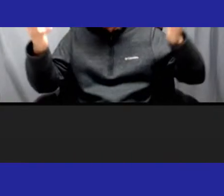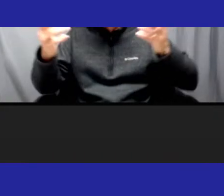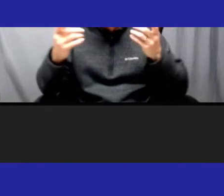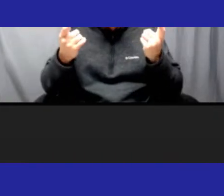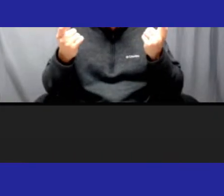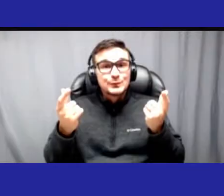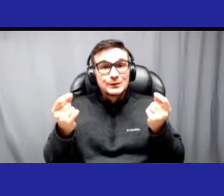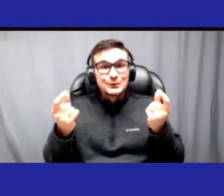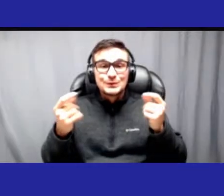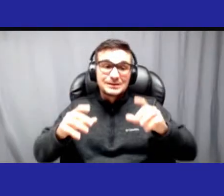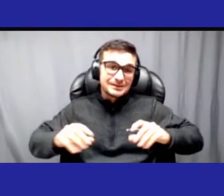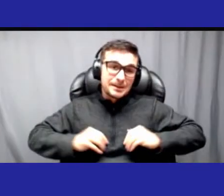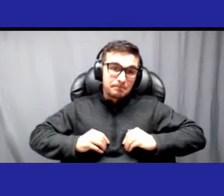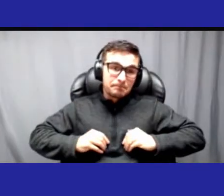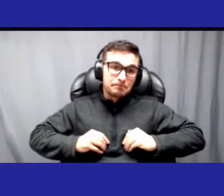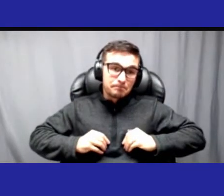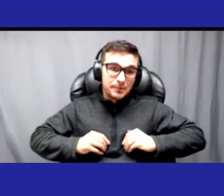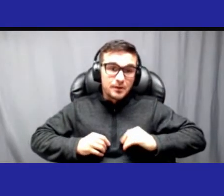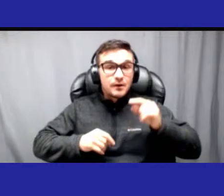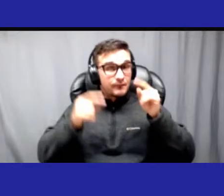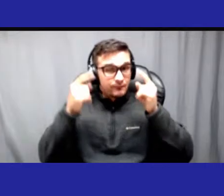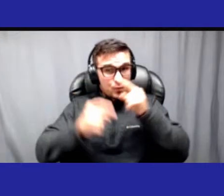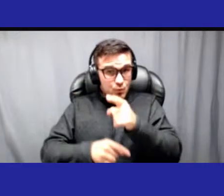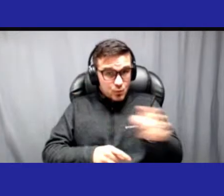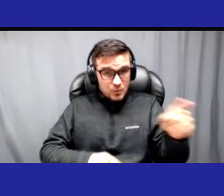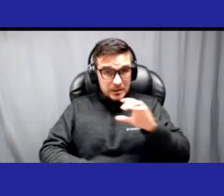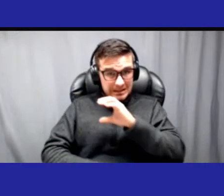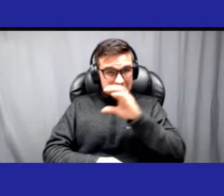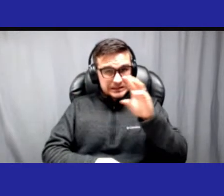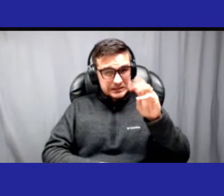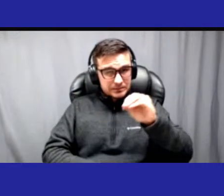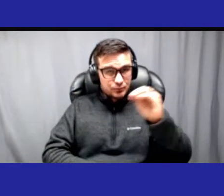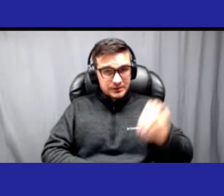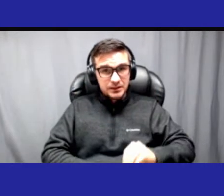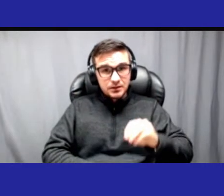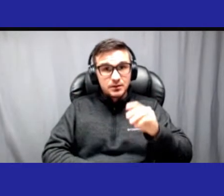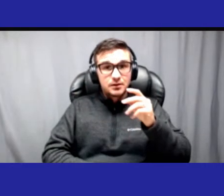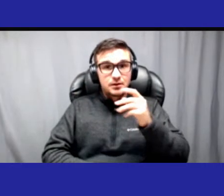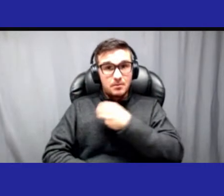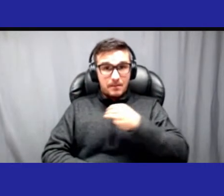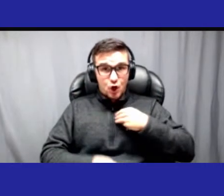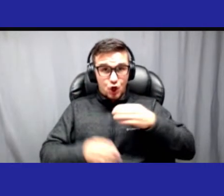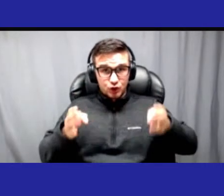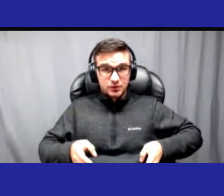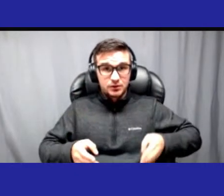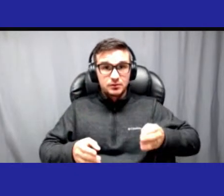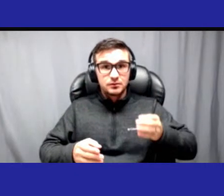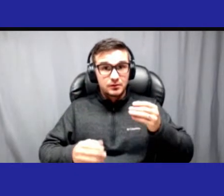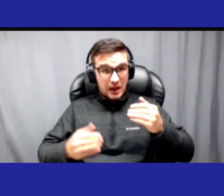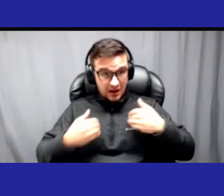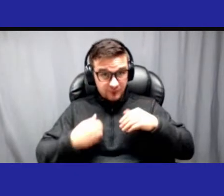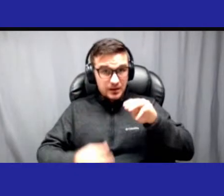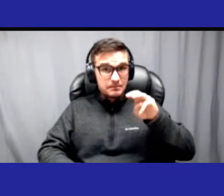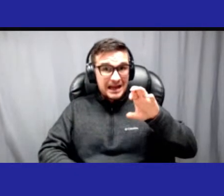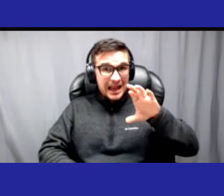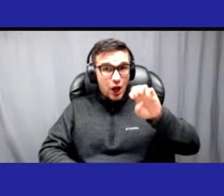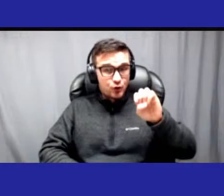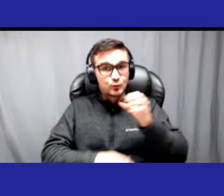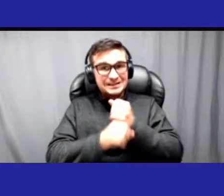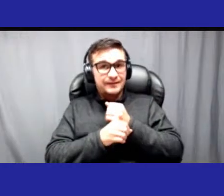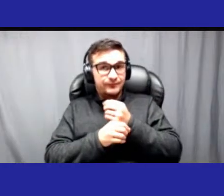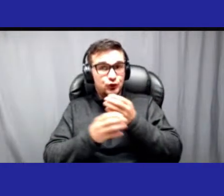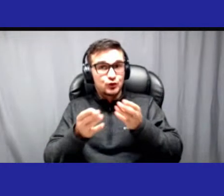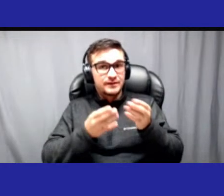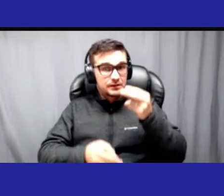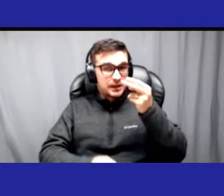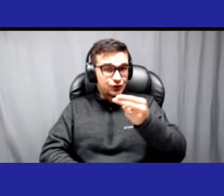Just for the committee, about 60% of Metro Plus members who have Medicare receive their services at H&H. So